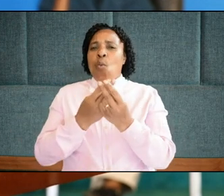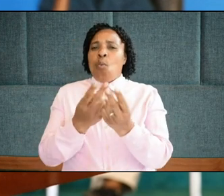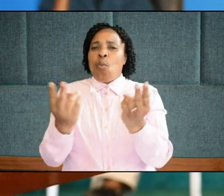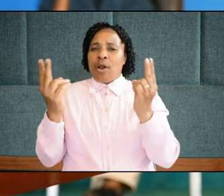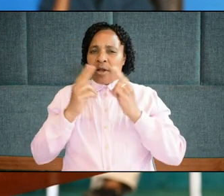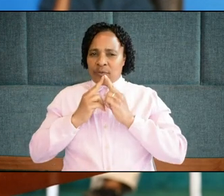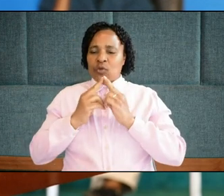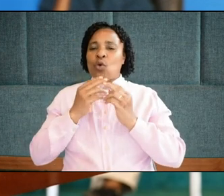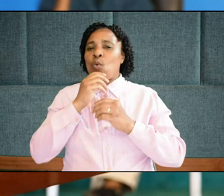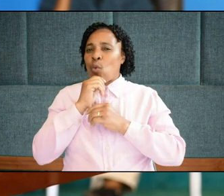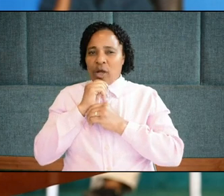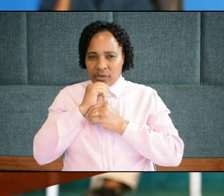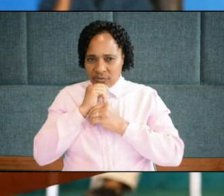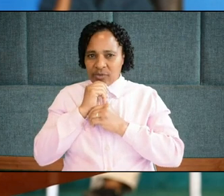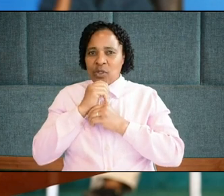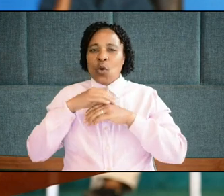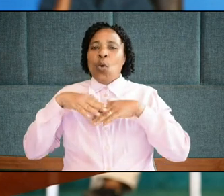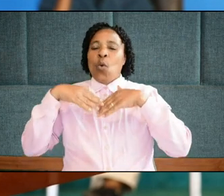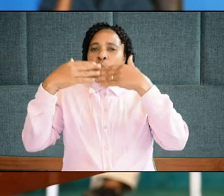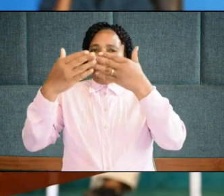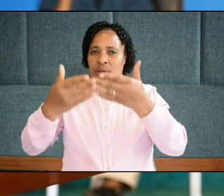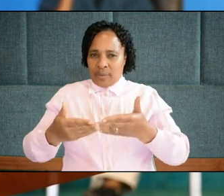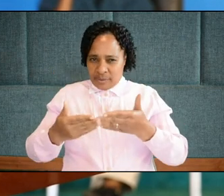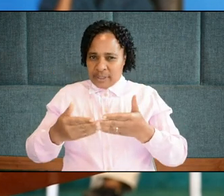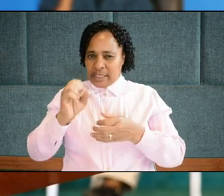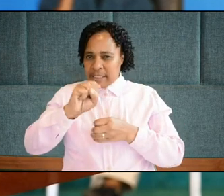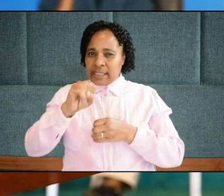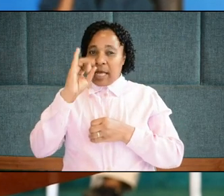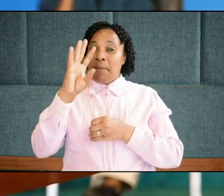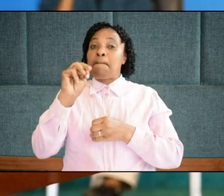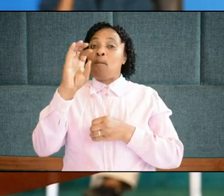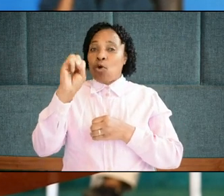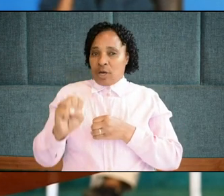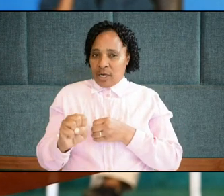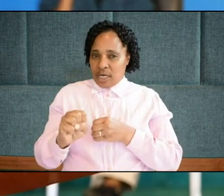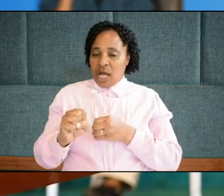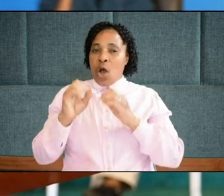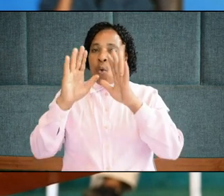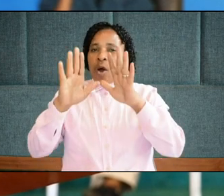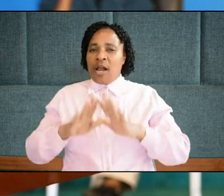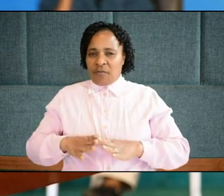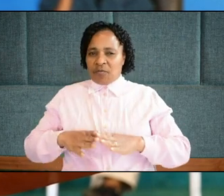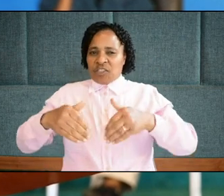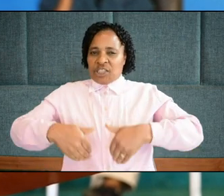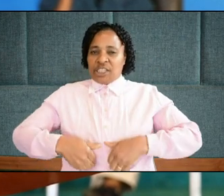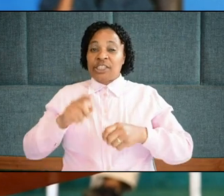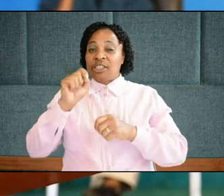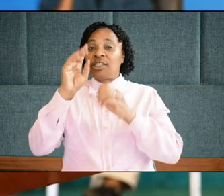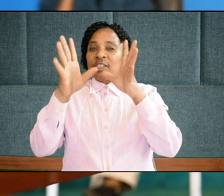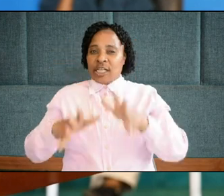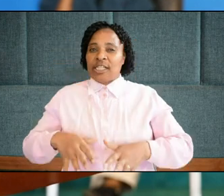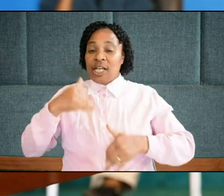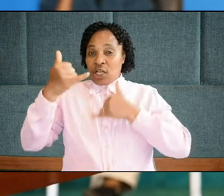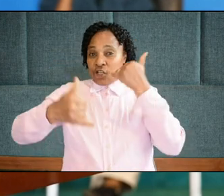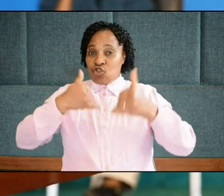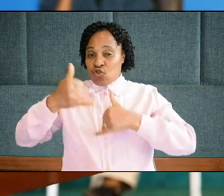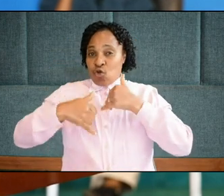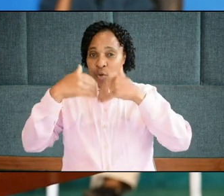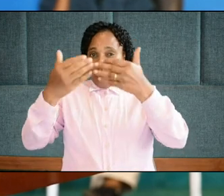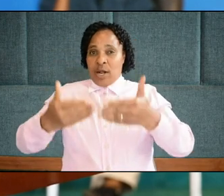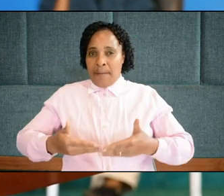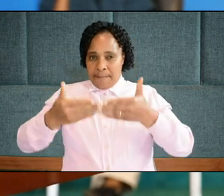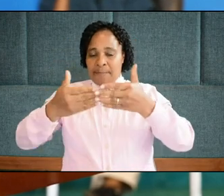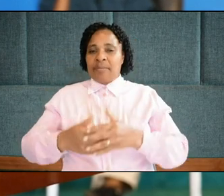panelists, Awuor, Salmon, Misati, and our wonderful teen teachers. Enjoy.